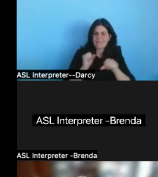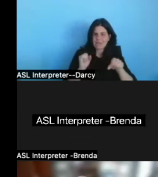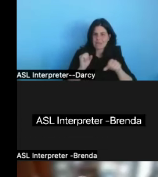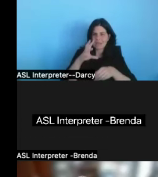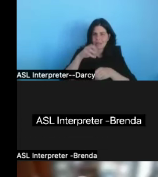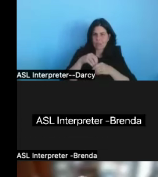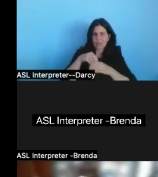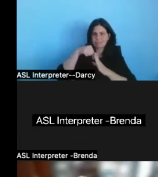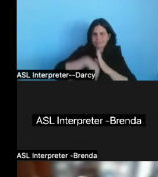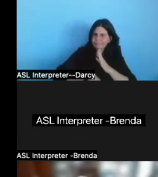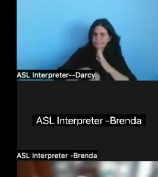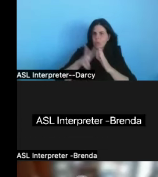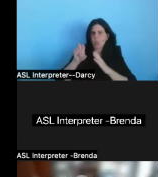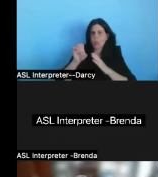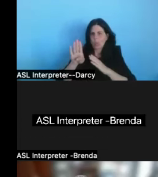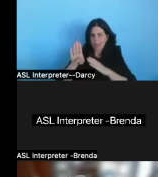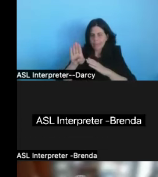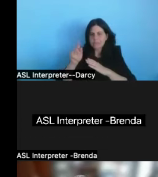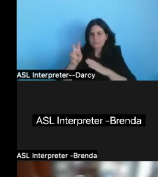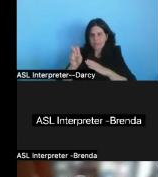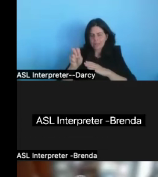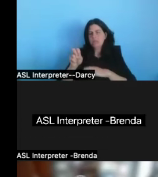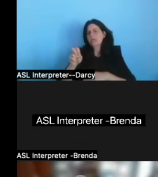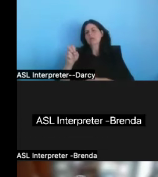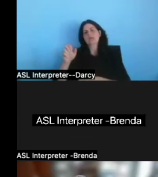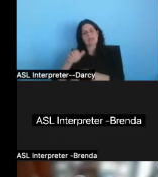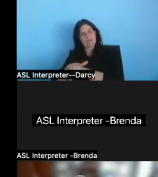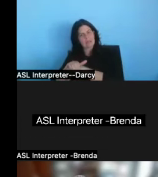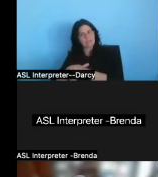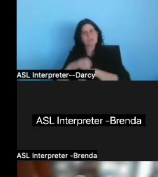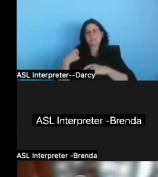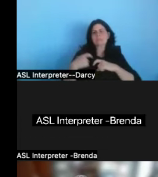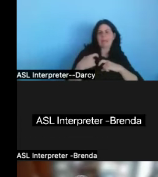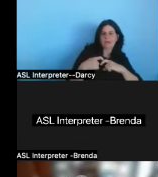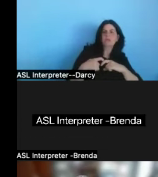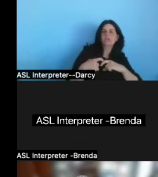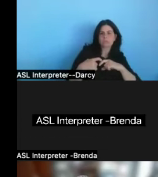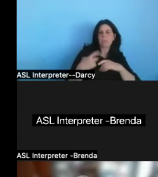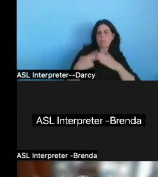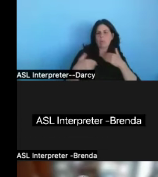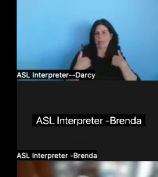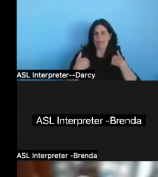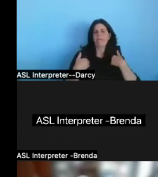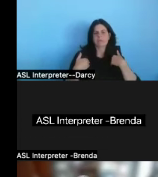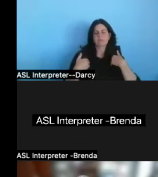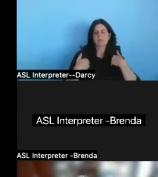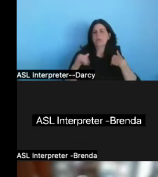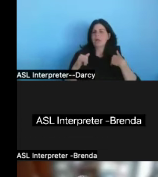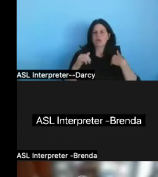web pages in both English and Spanish, as shown at the bottom of this, and also being put into the